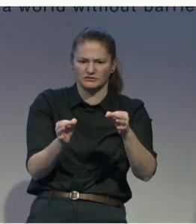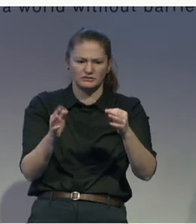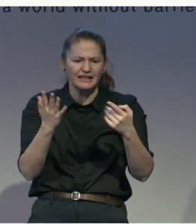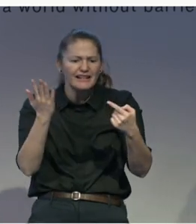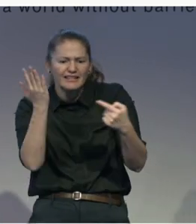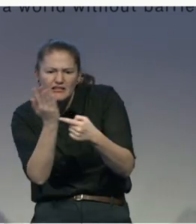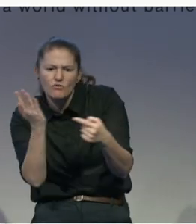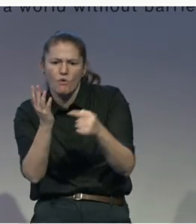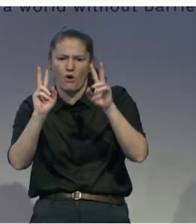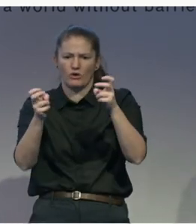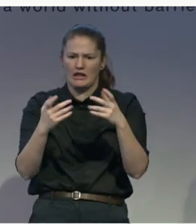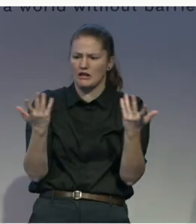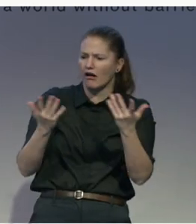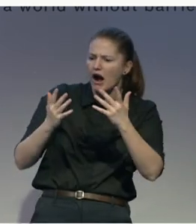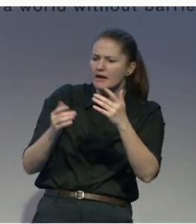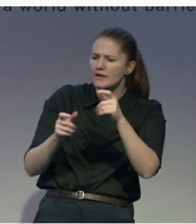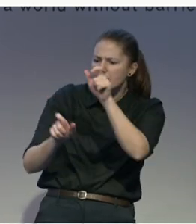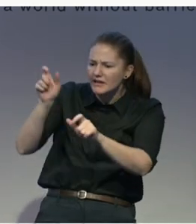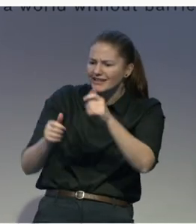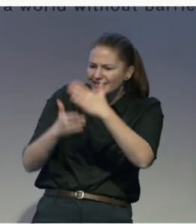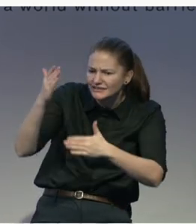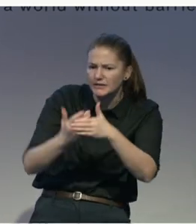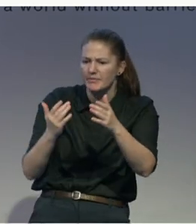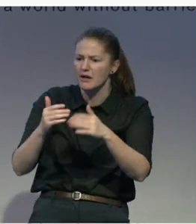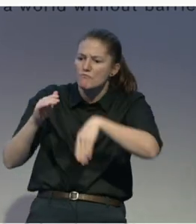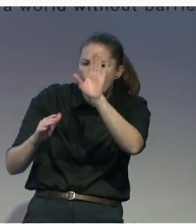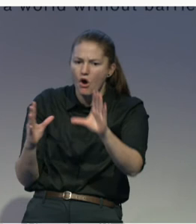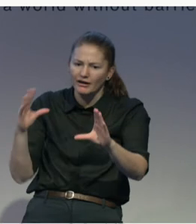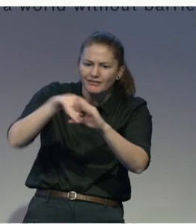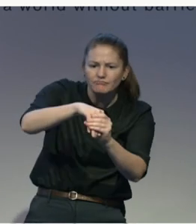support the achievement of sustainable development goals?